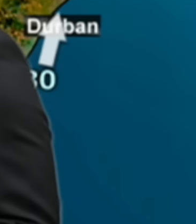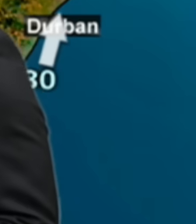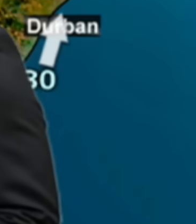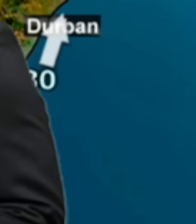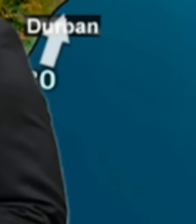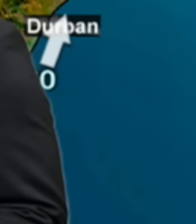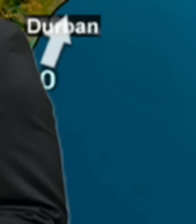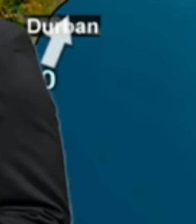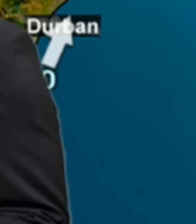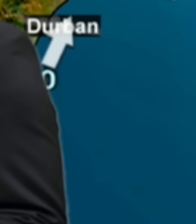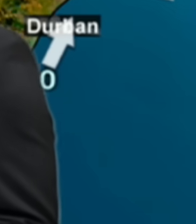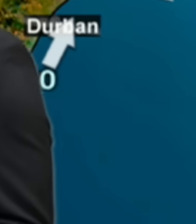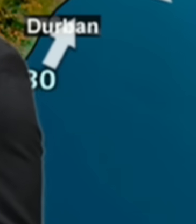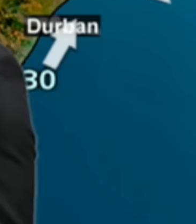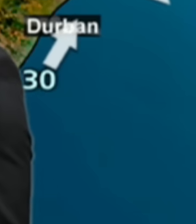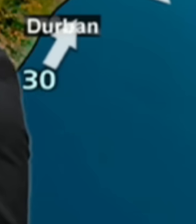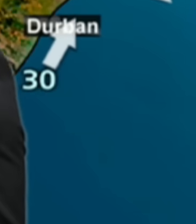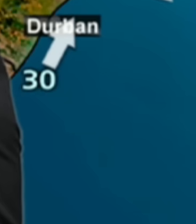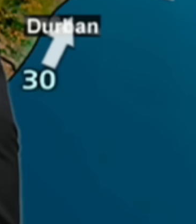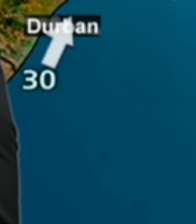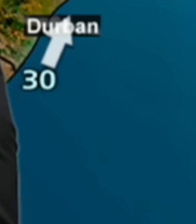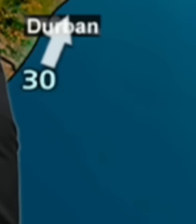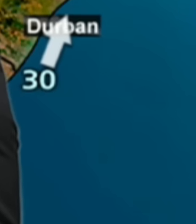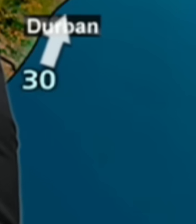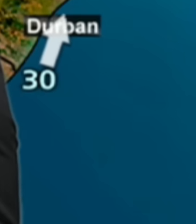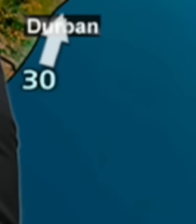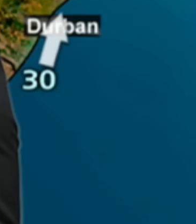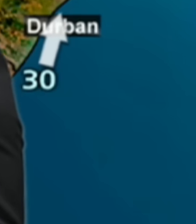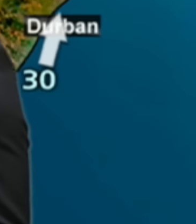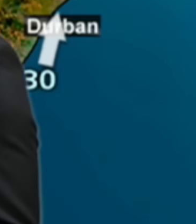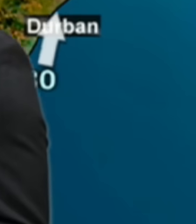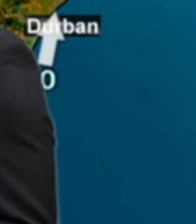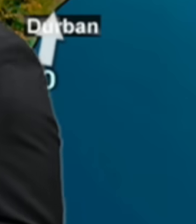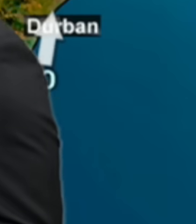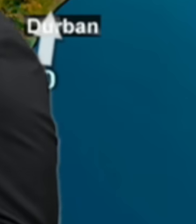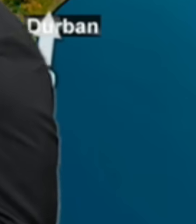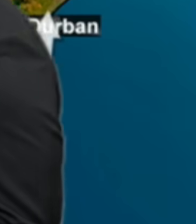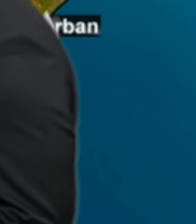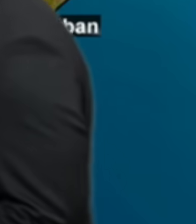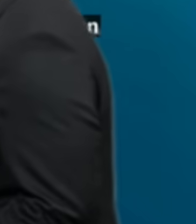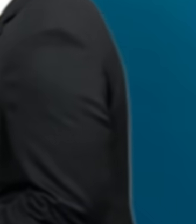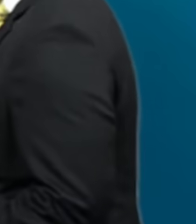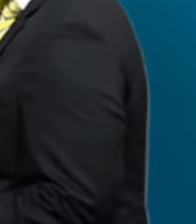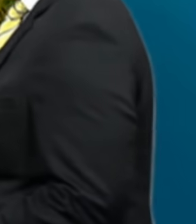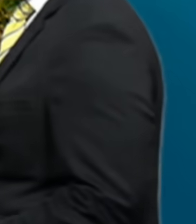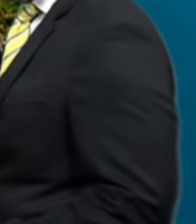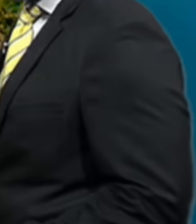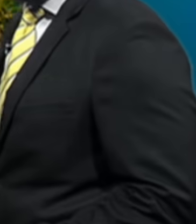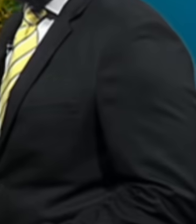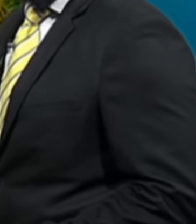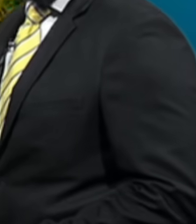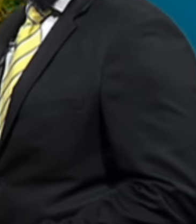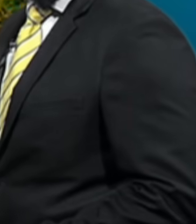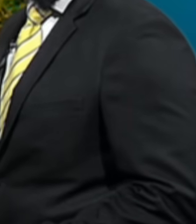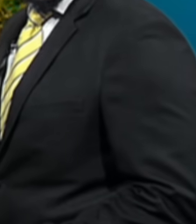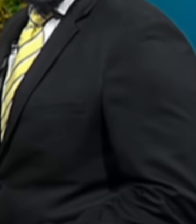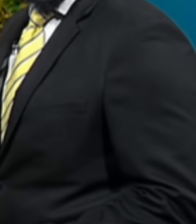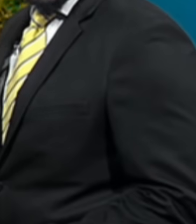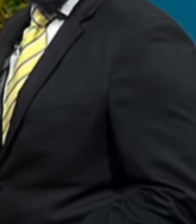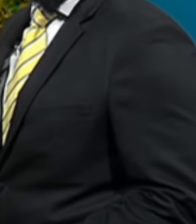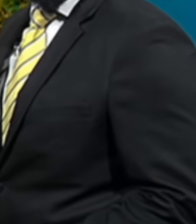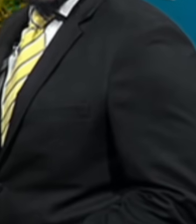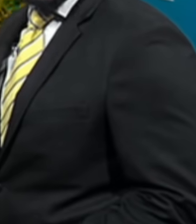pa bophirima e tle fela maru mona mane e bile pula tse sa eng kae mabopong a ka ro ka pa bophirima ka thoko mabopo sontso bonala fela moya e sa